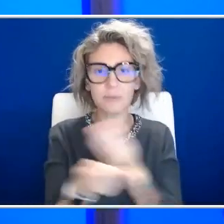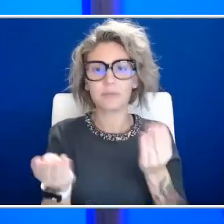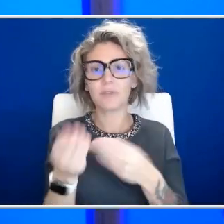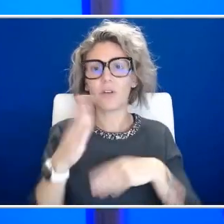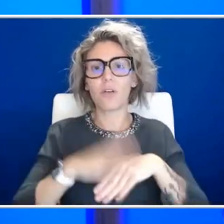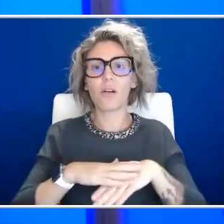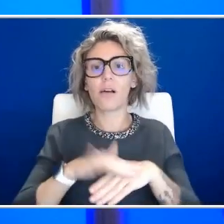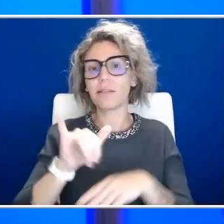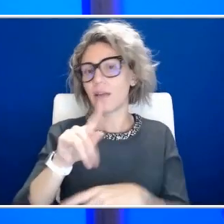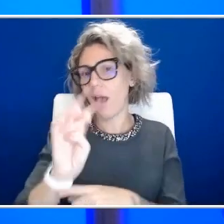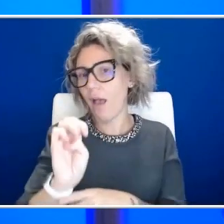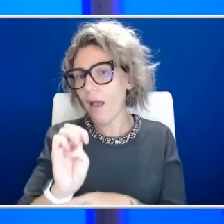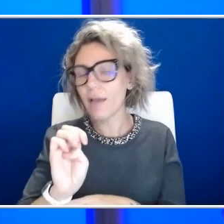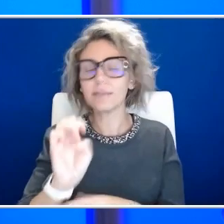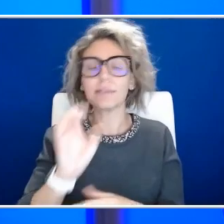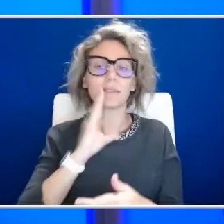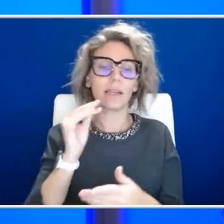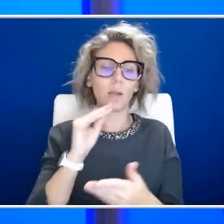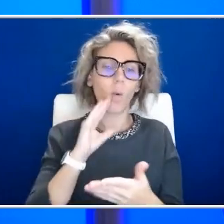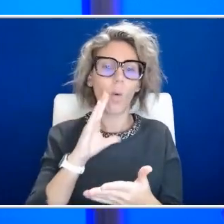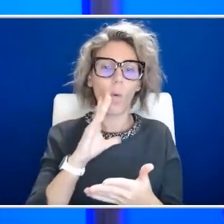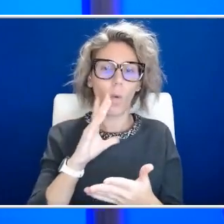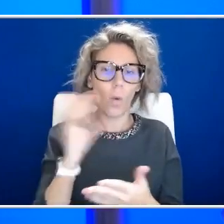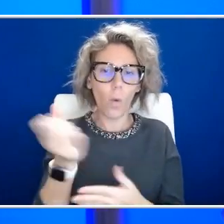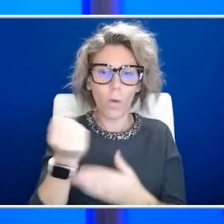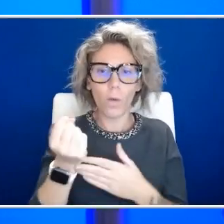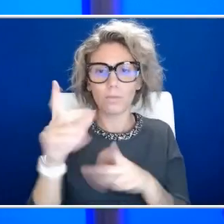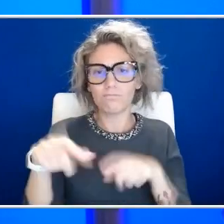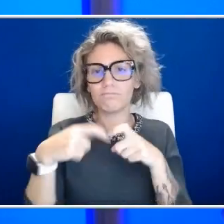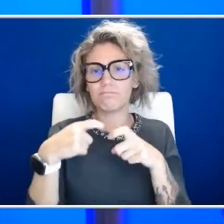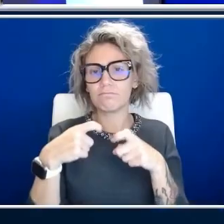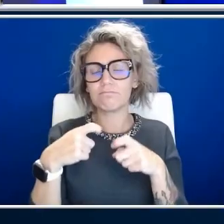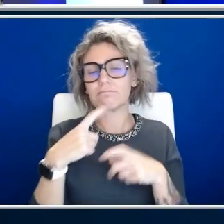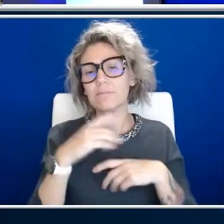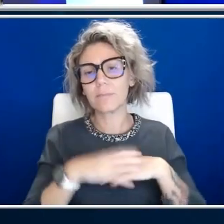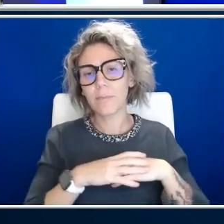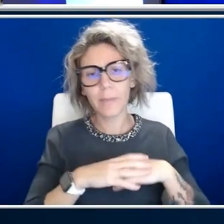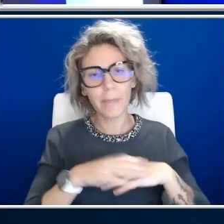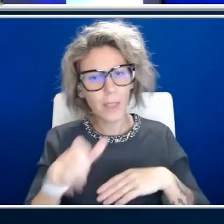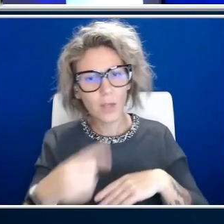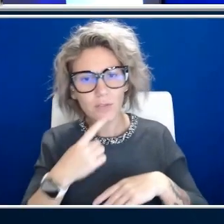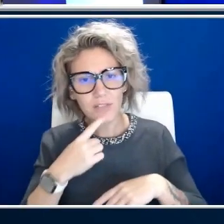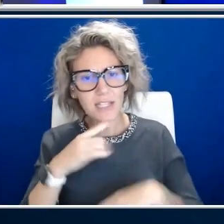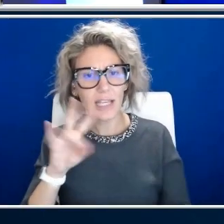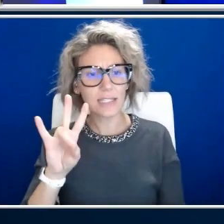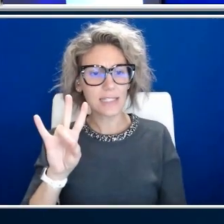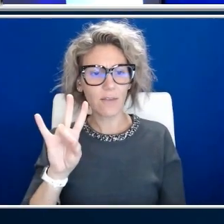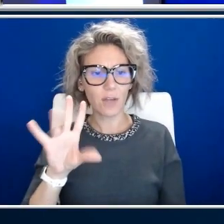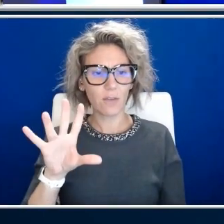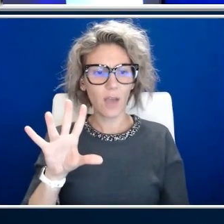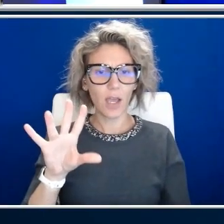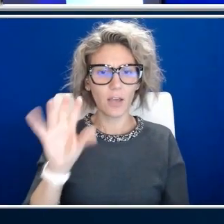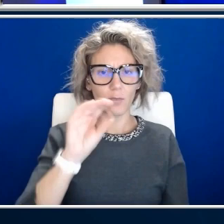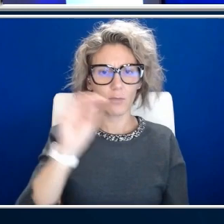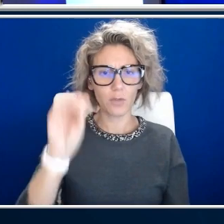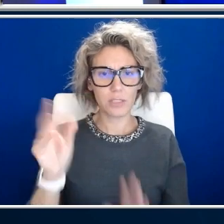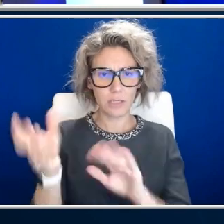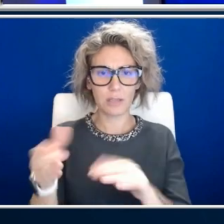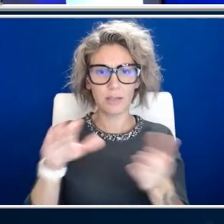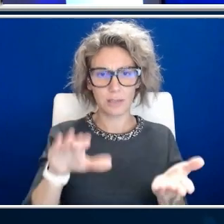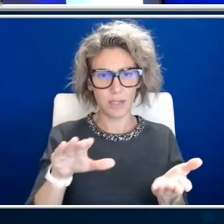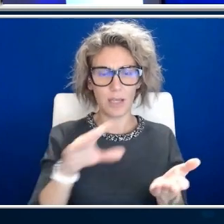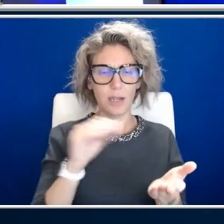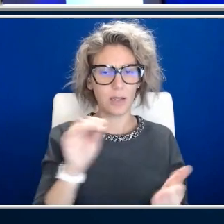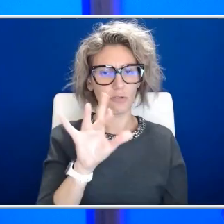less cases of injury and Repeat that percentage. You said 75% is deceased. still- So